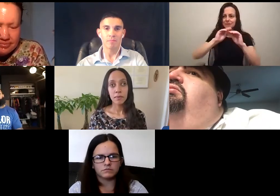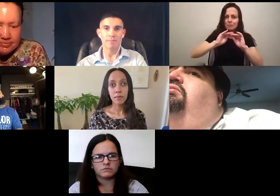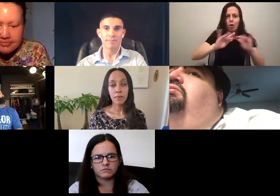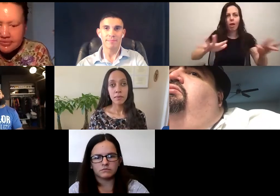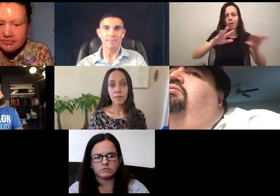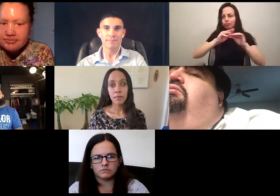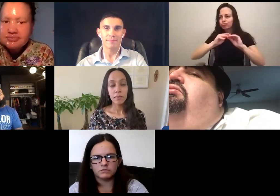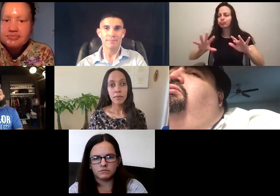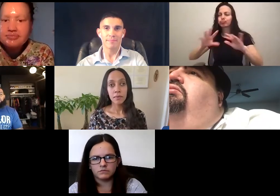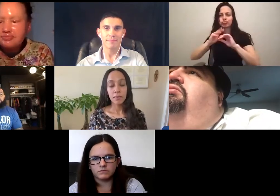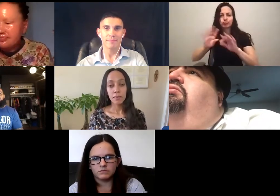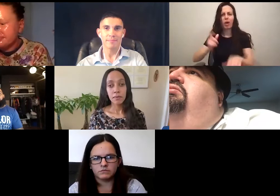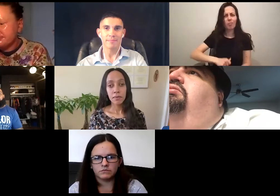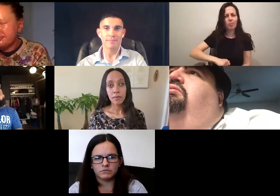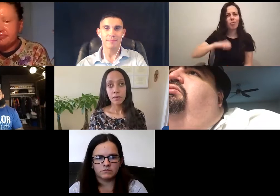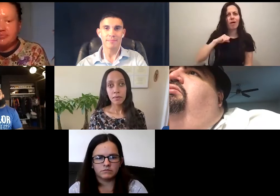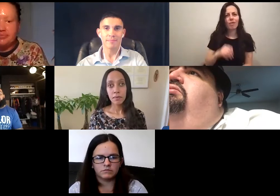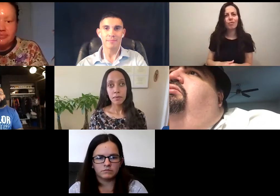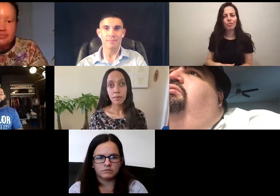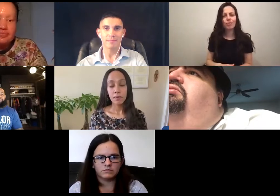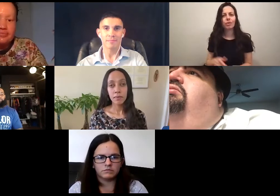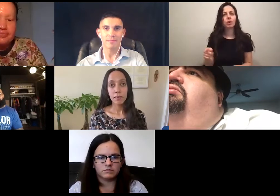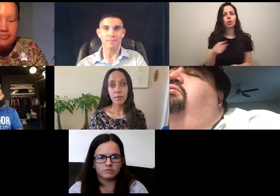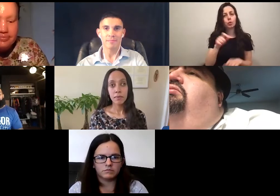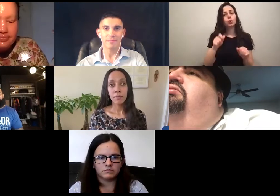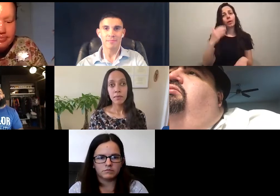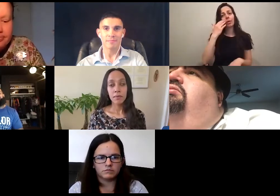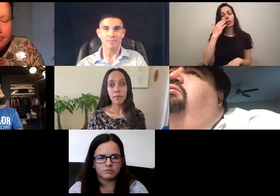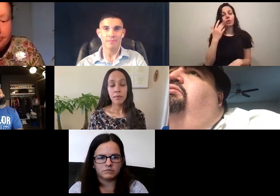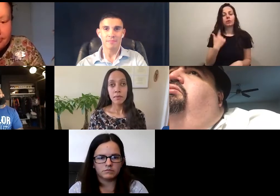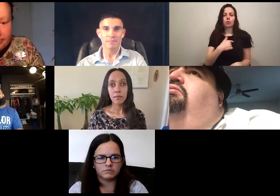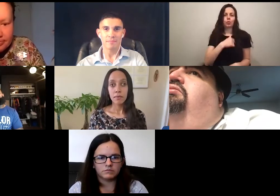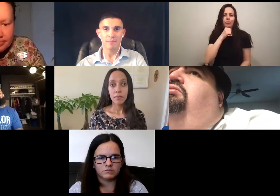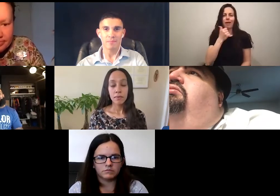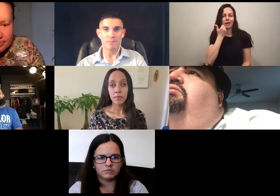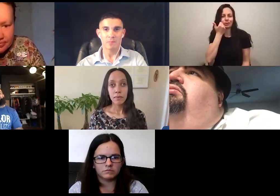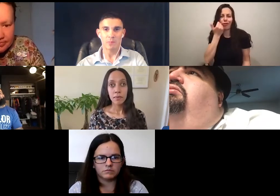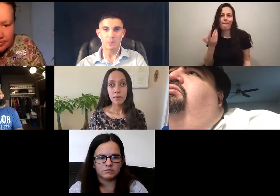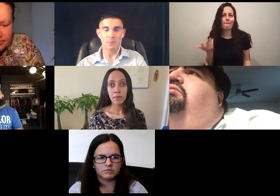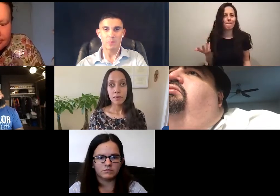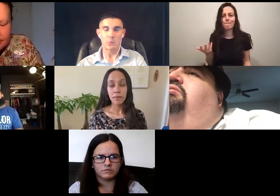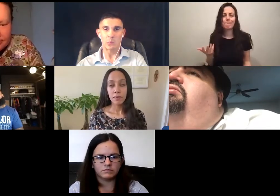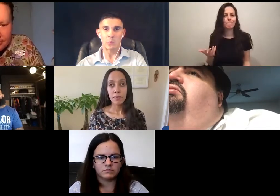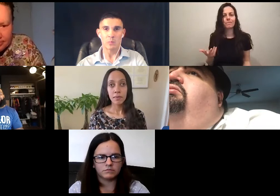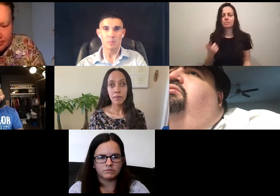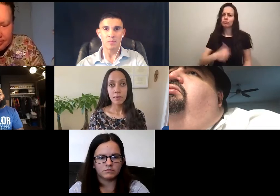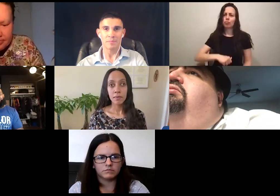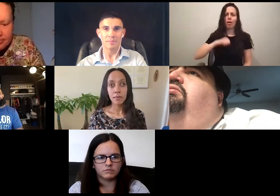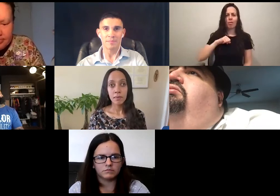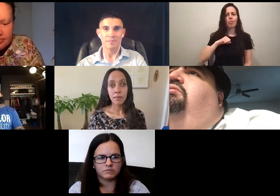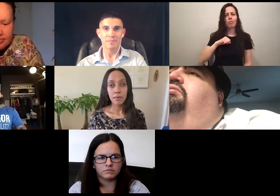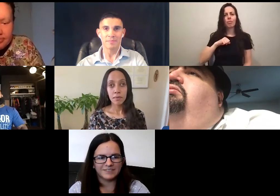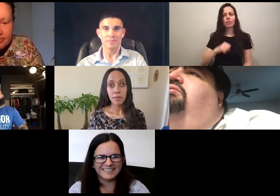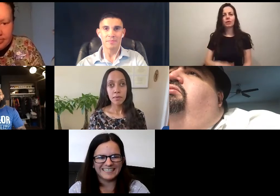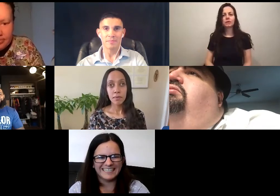very proudly. So you can know that, we're not ashamed of who we are. So I just think, yeah, I know I gave